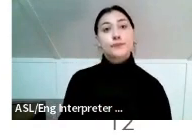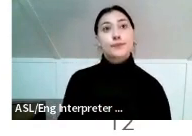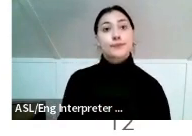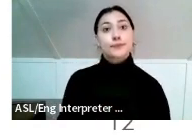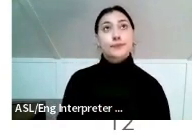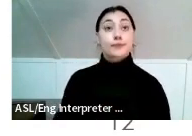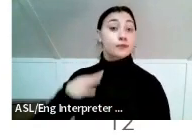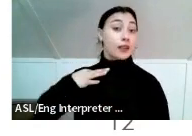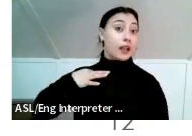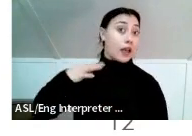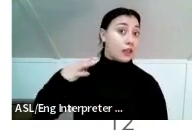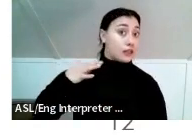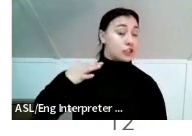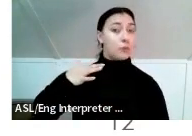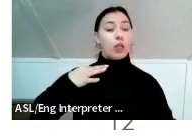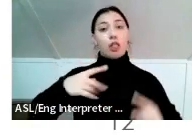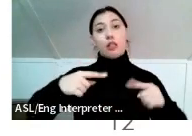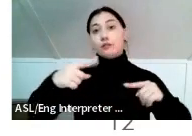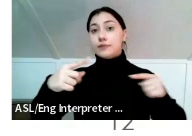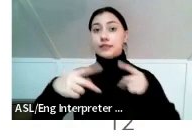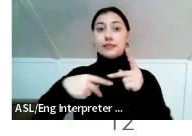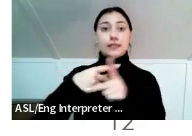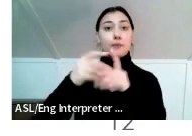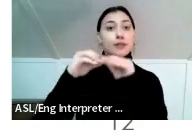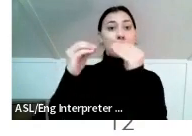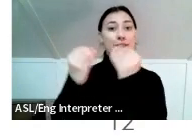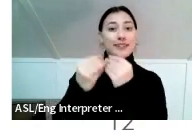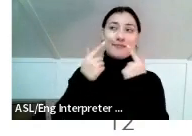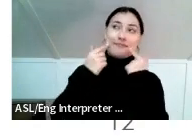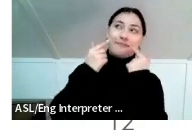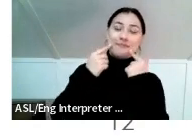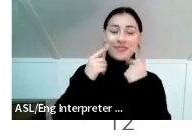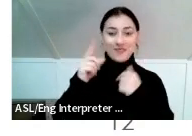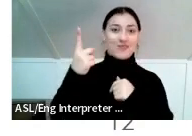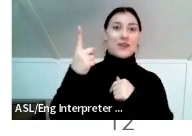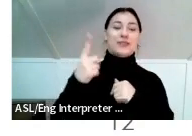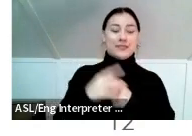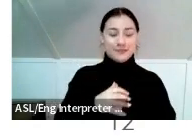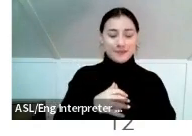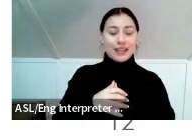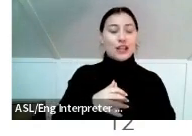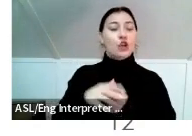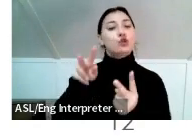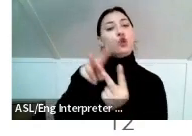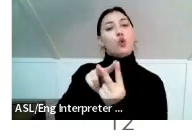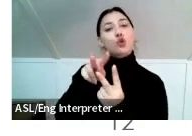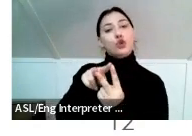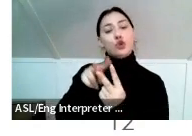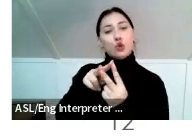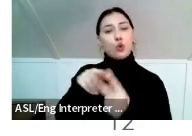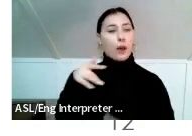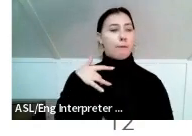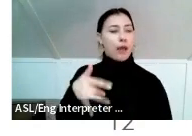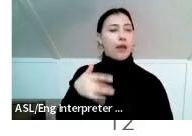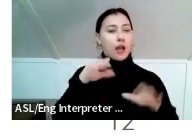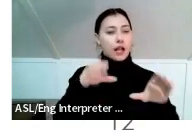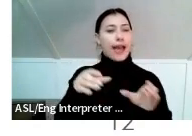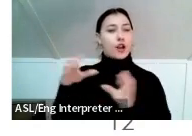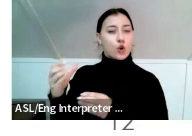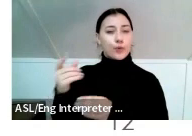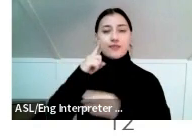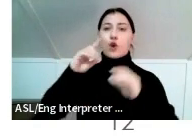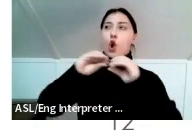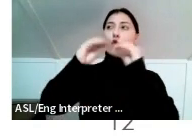Eligible types of organizations. First up on eligibility. There are two primary categories of organizations